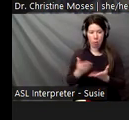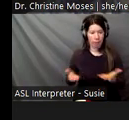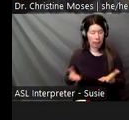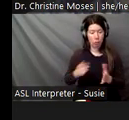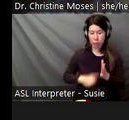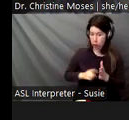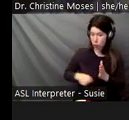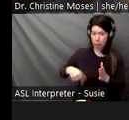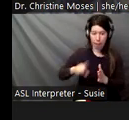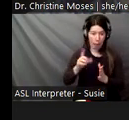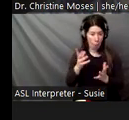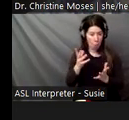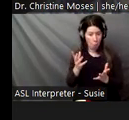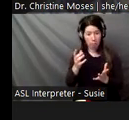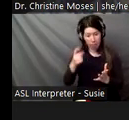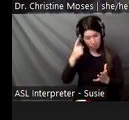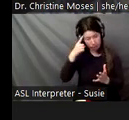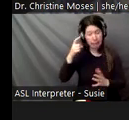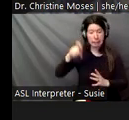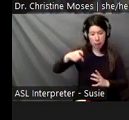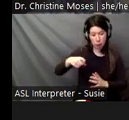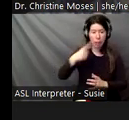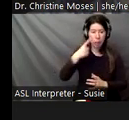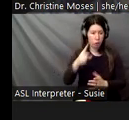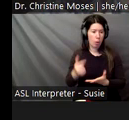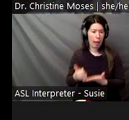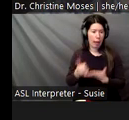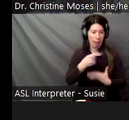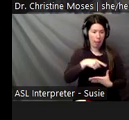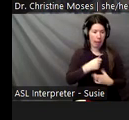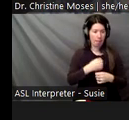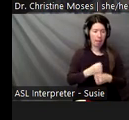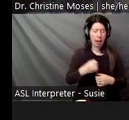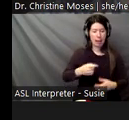to help them make an informed decision on the proposed policy recommendation.